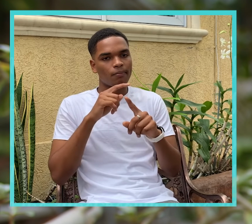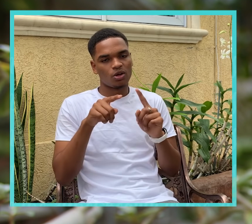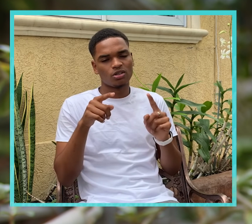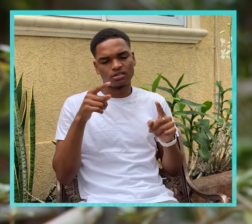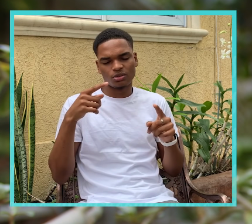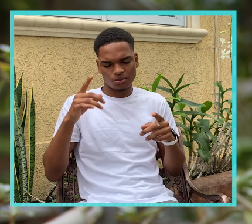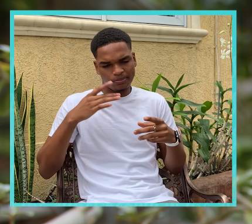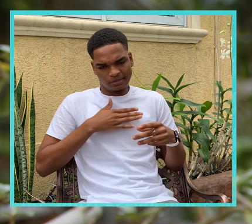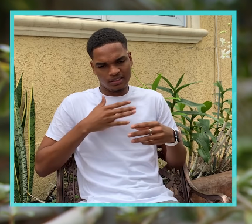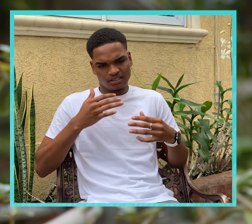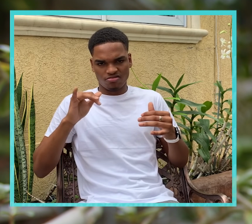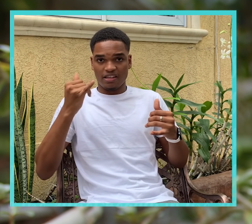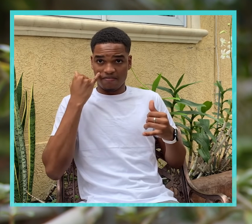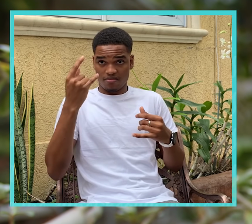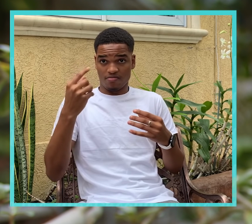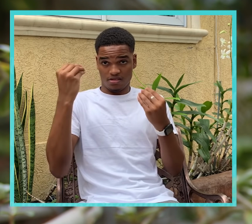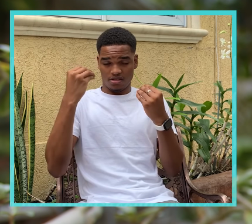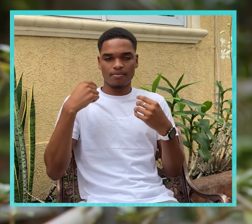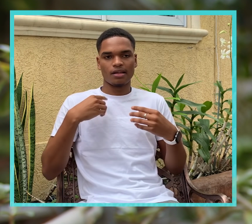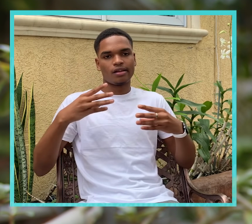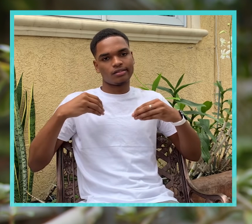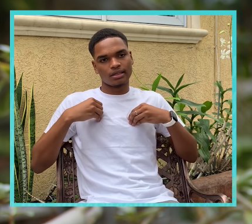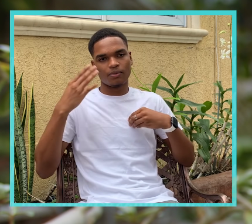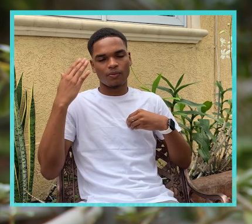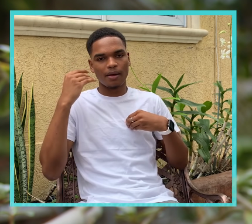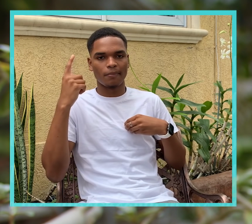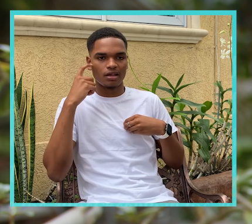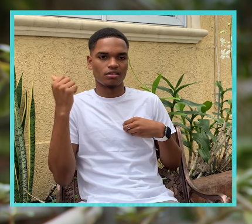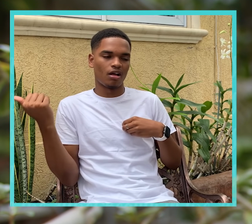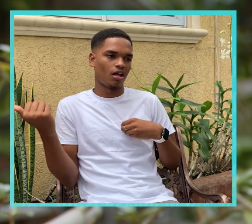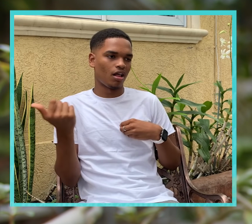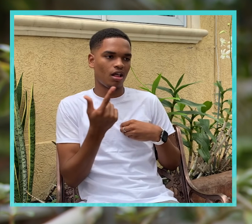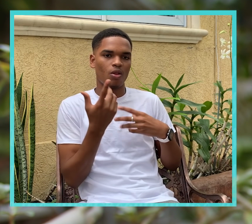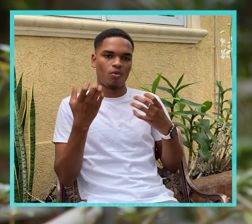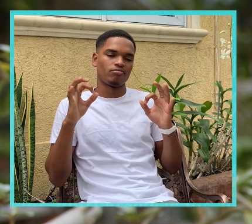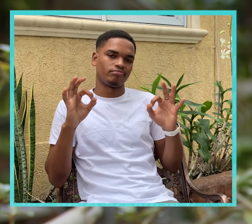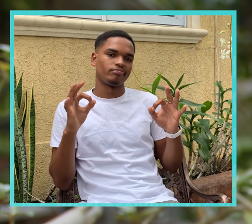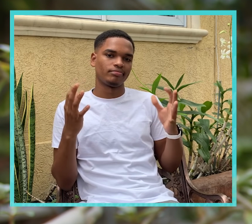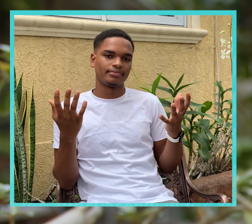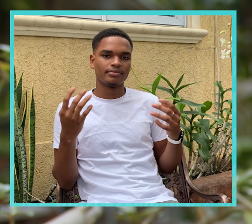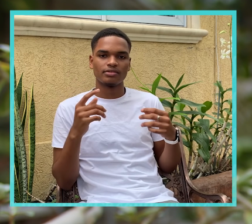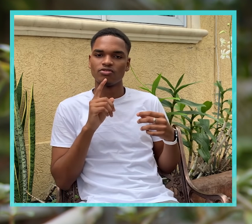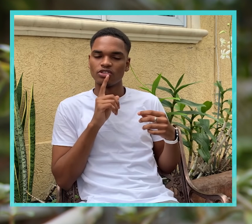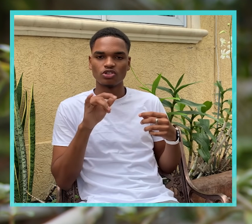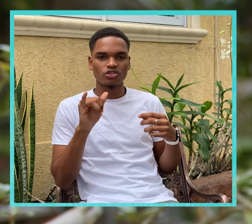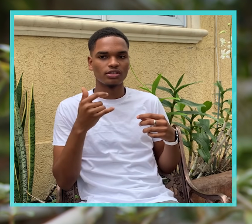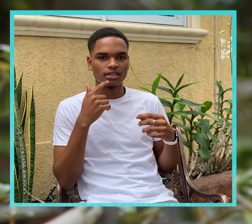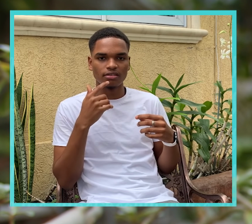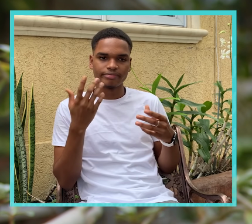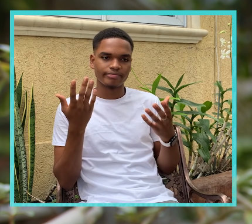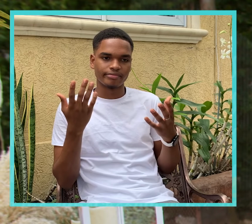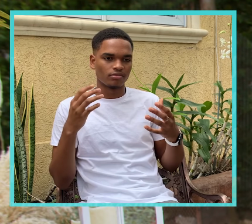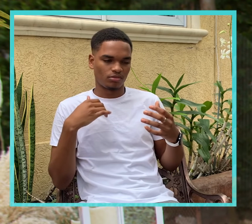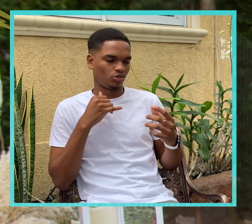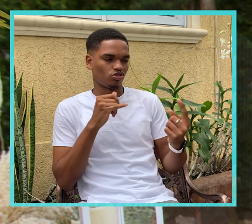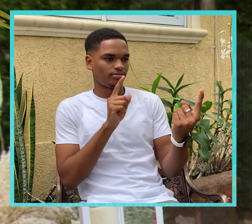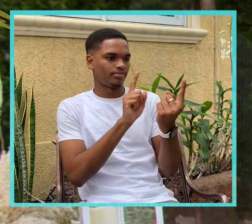and fix your language. I mean, everybody wants to be included. Right. So just approach them and say, hey, start the conversation.